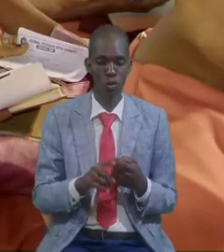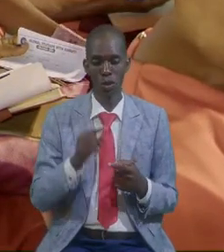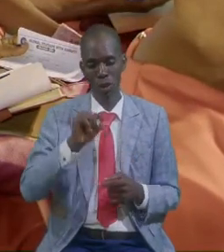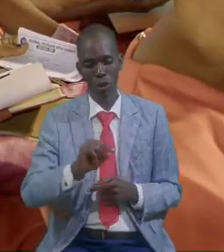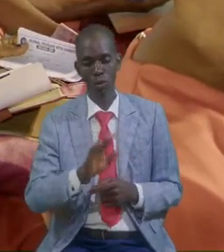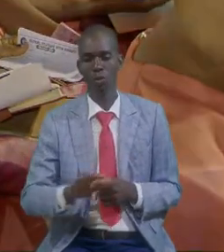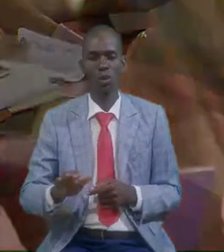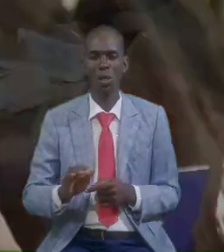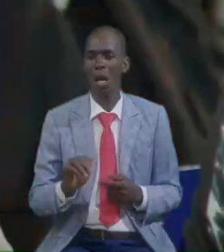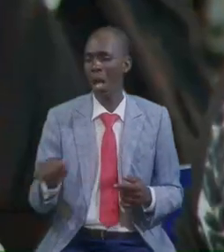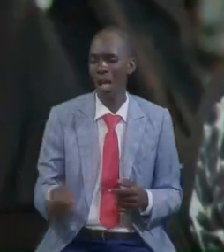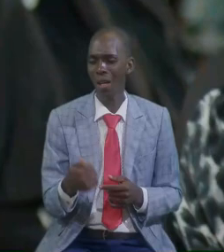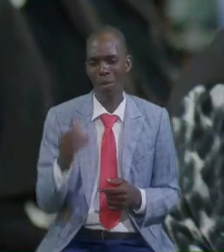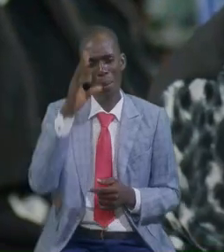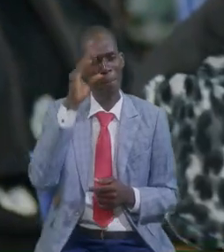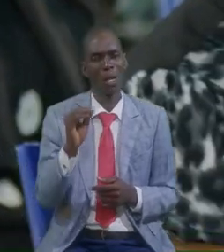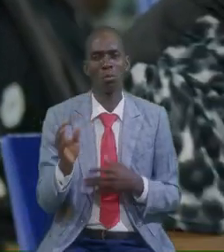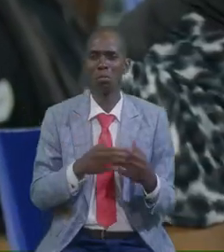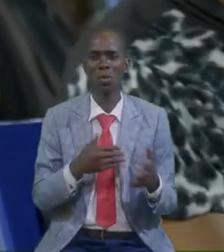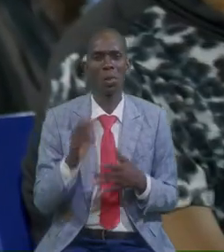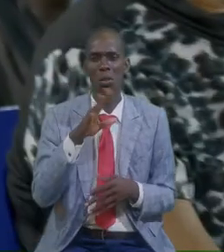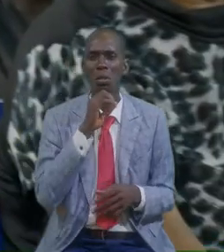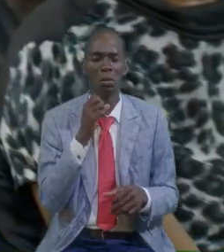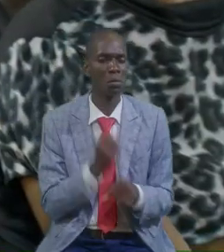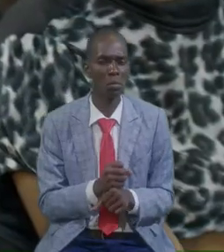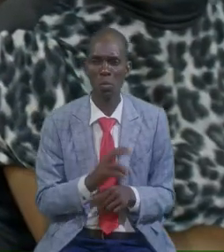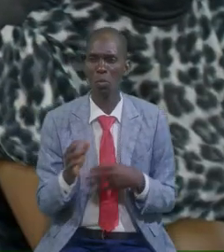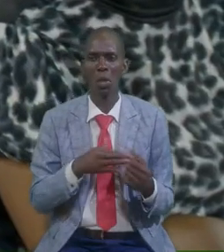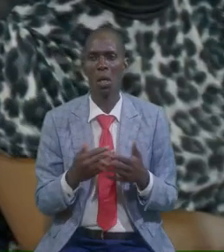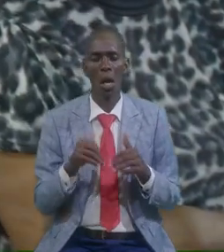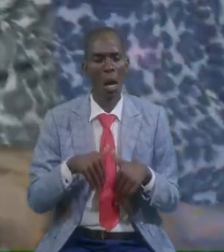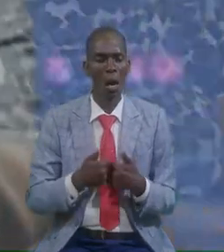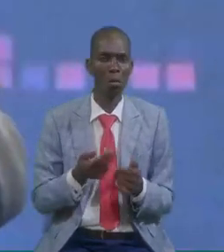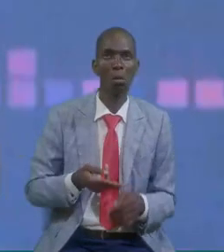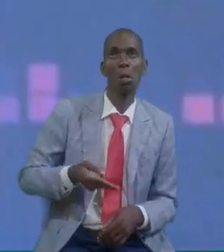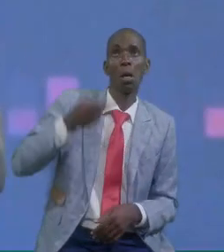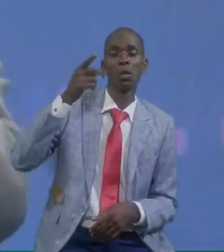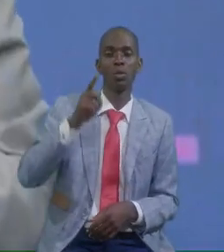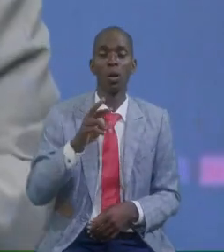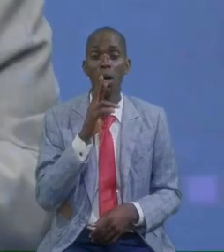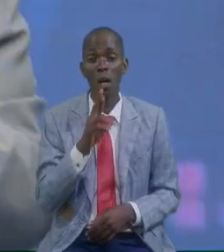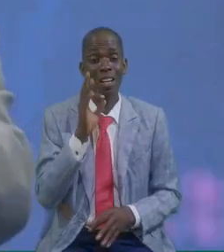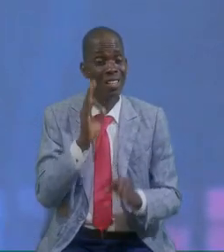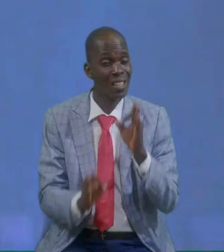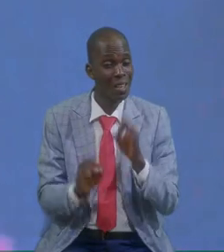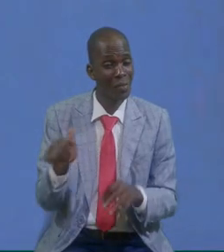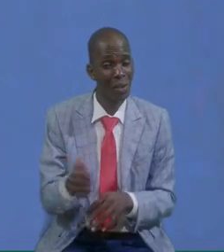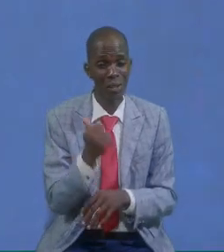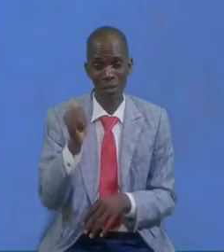however old you are, however exalted you are, if any man sin, we have